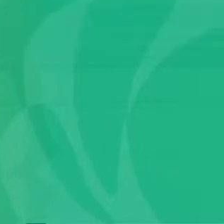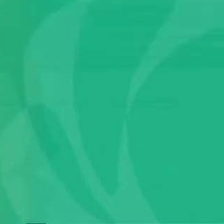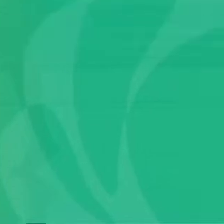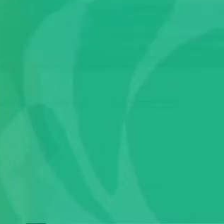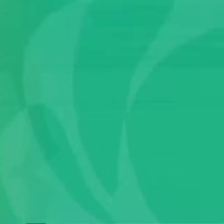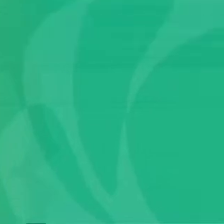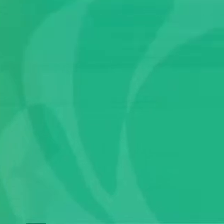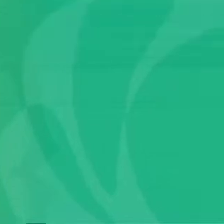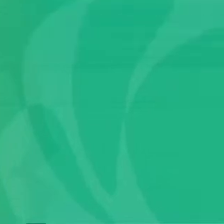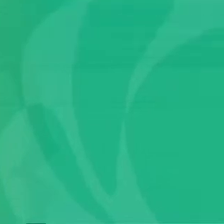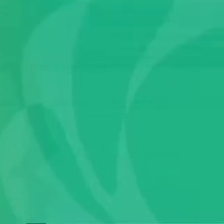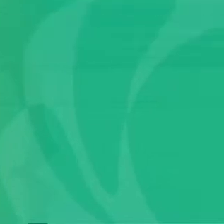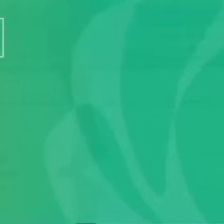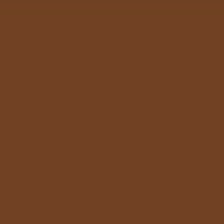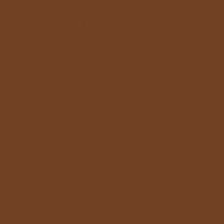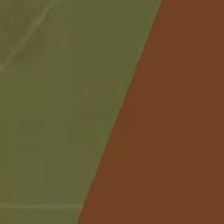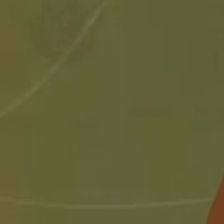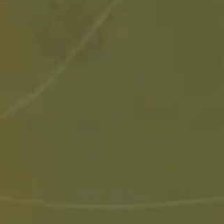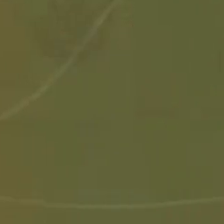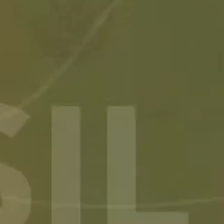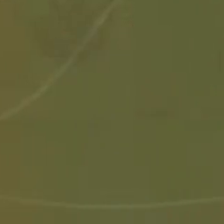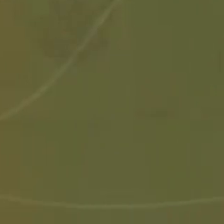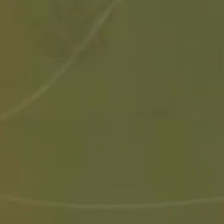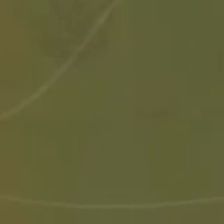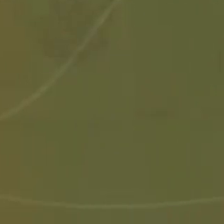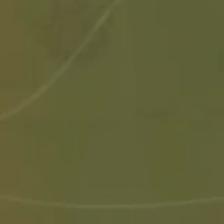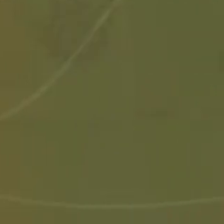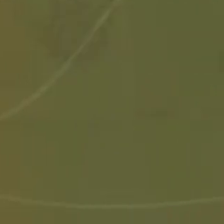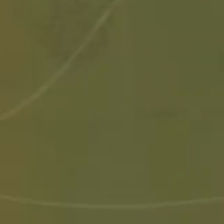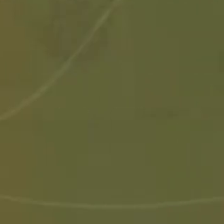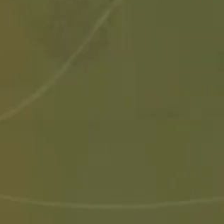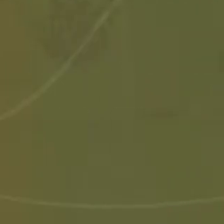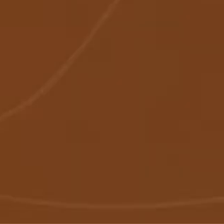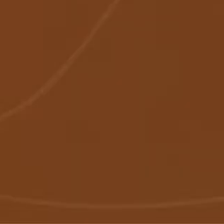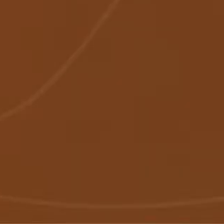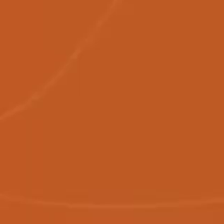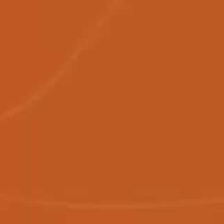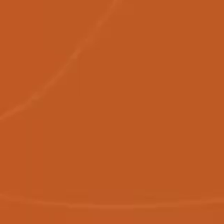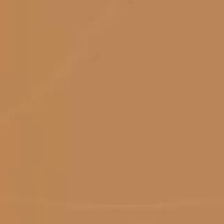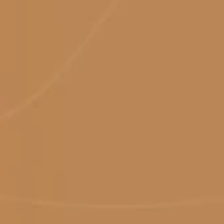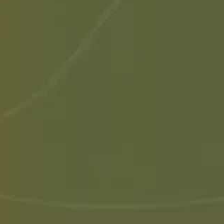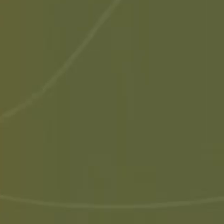haverá jeito de poder vencer a peça.